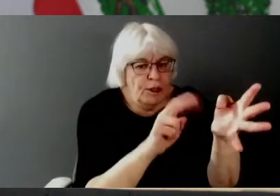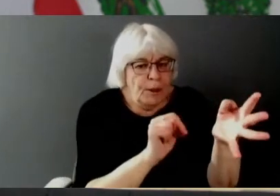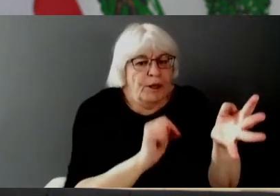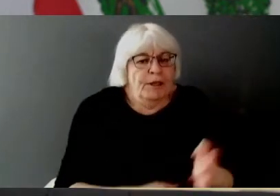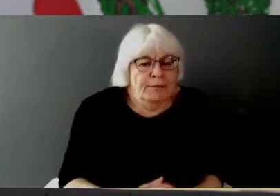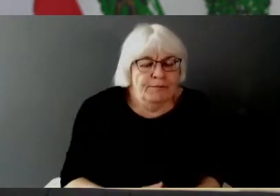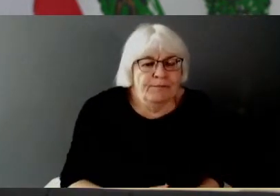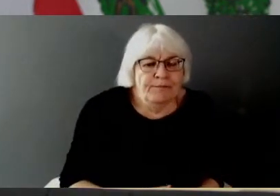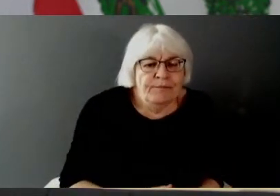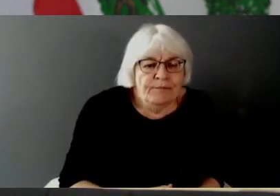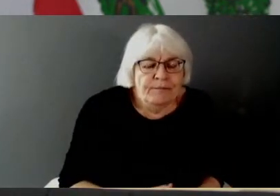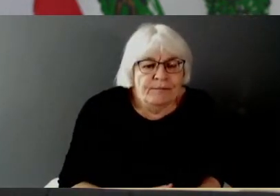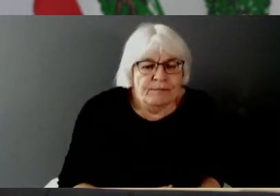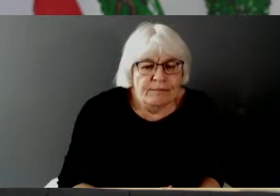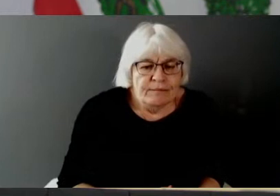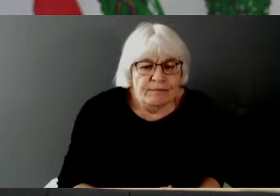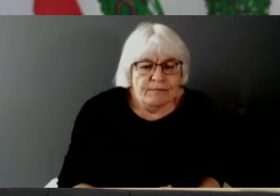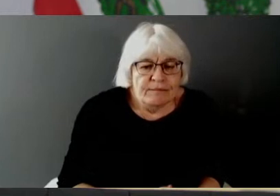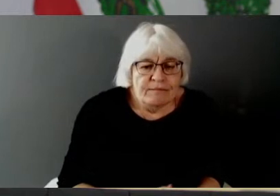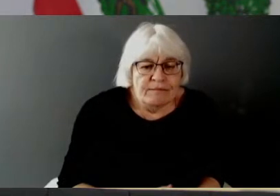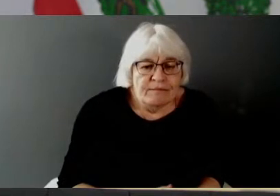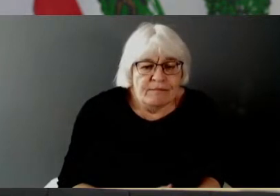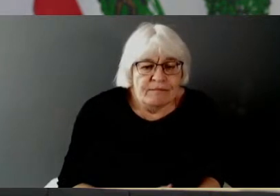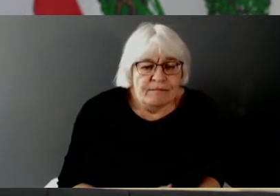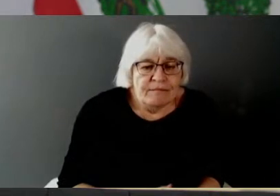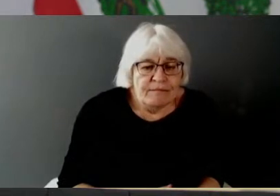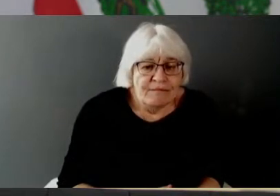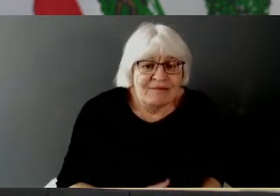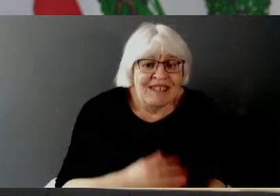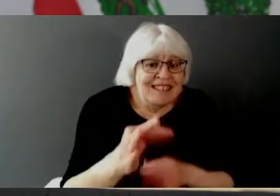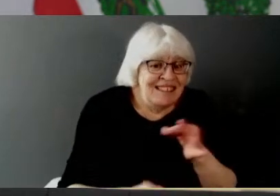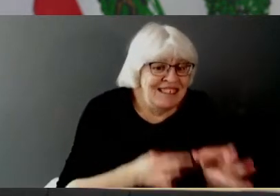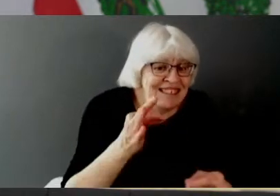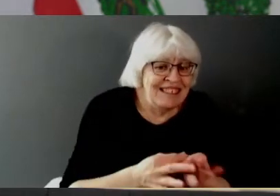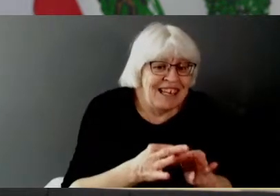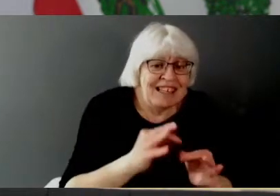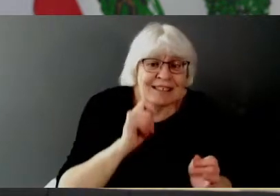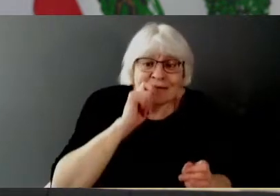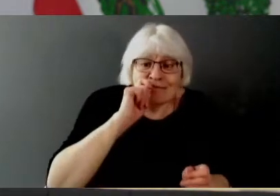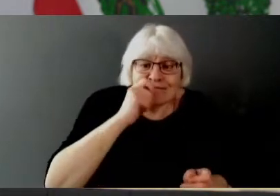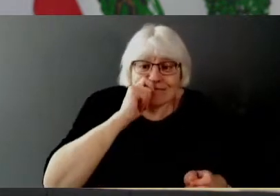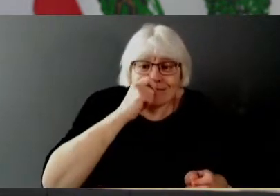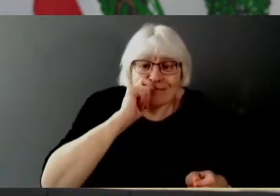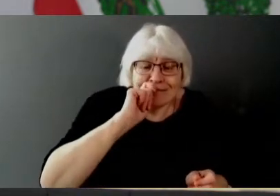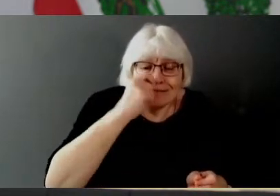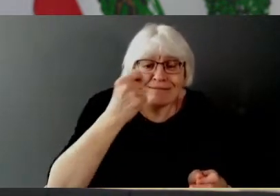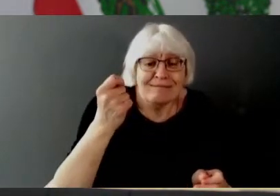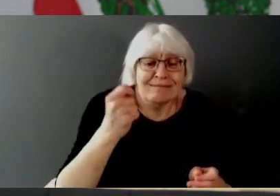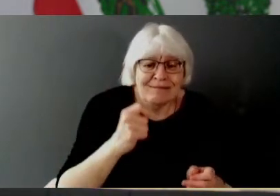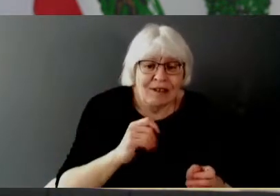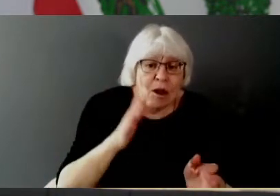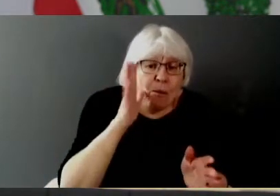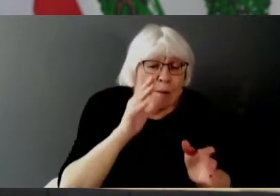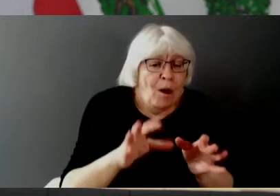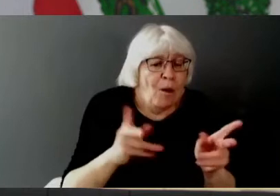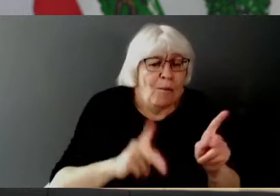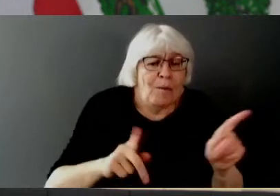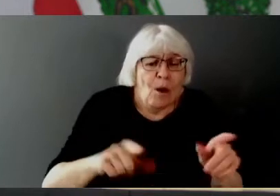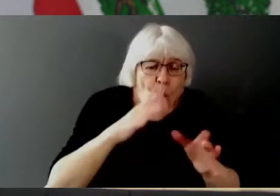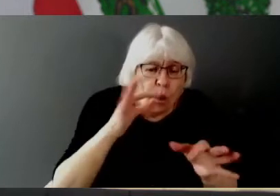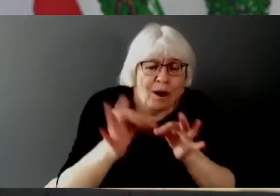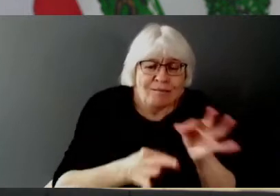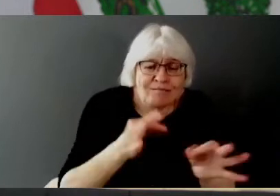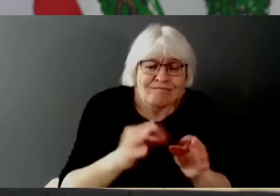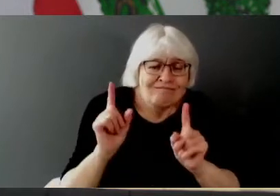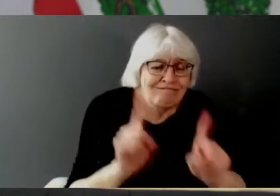our COVID testing clinics to all our regular repeat clients who have regular testing and the general public of